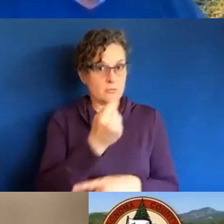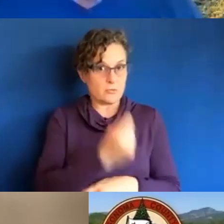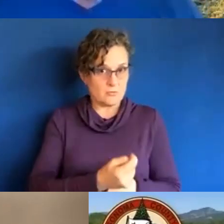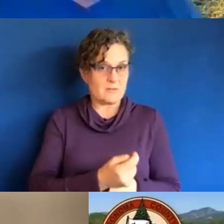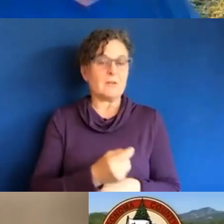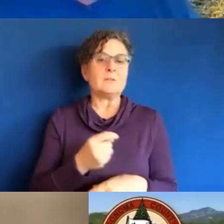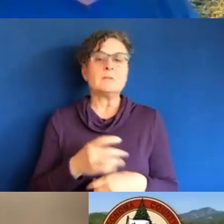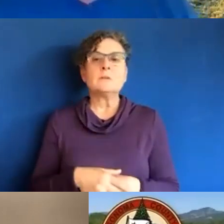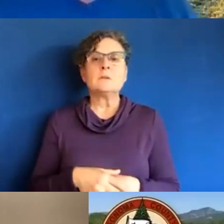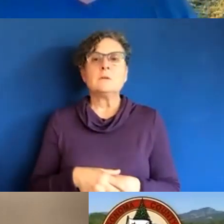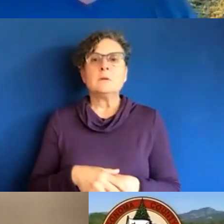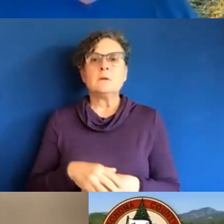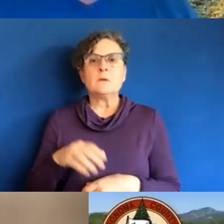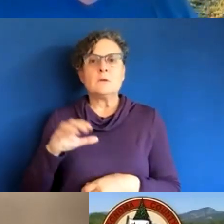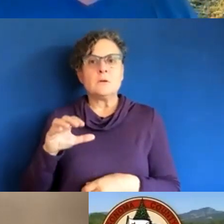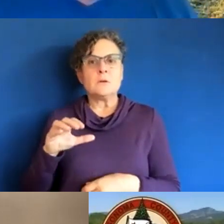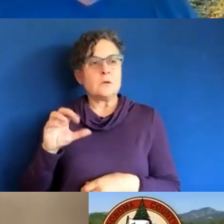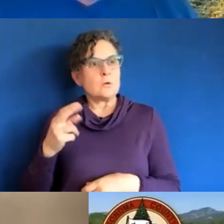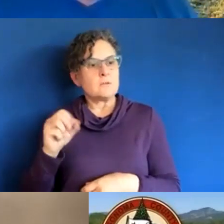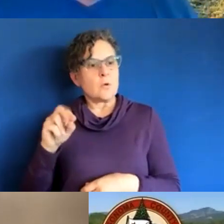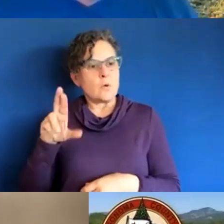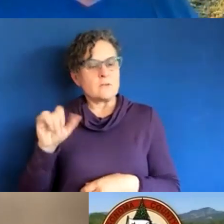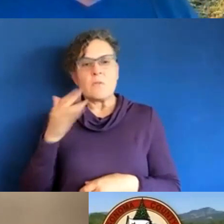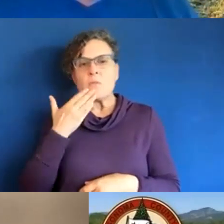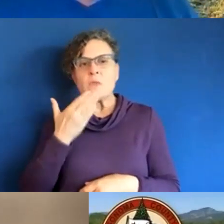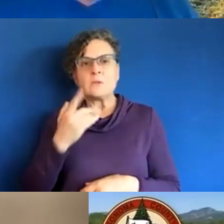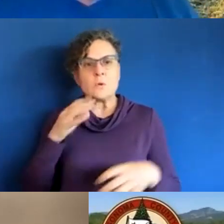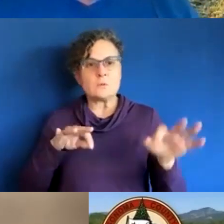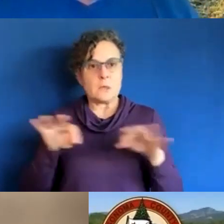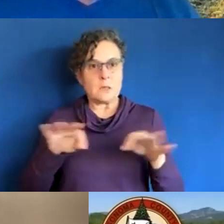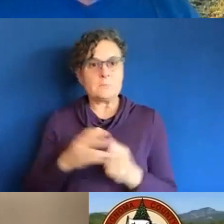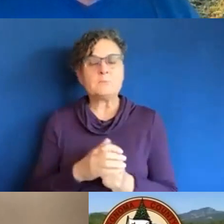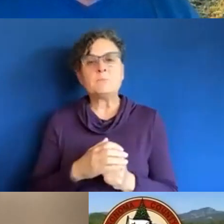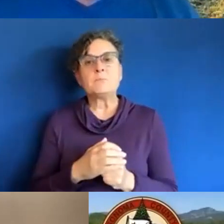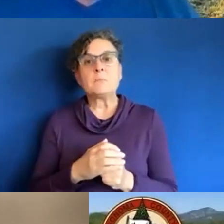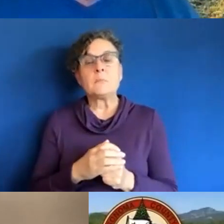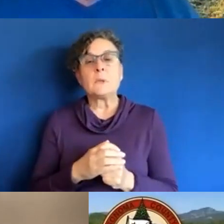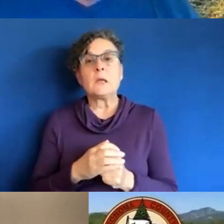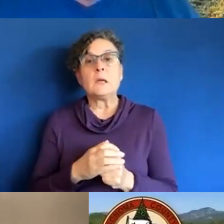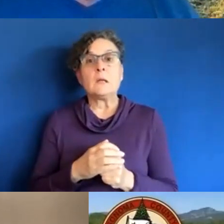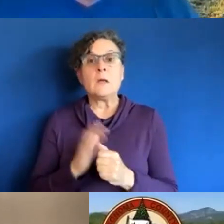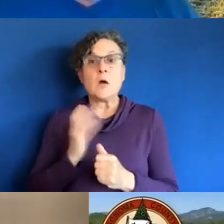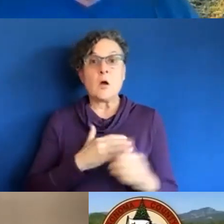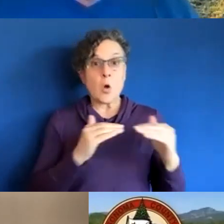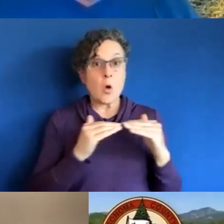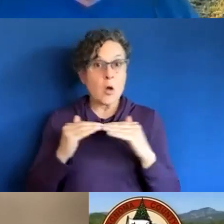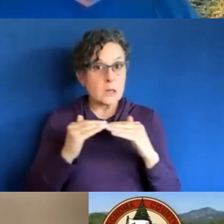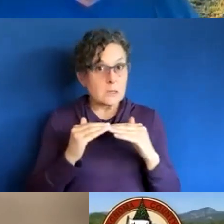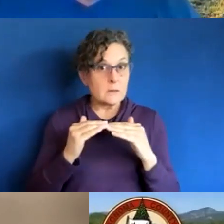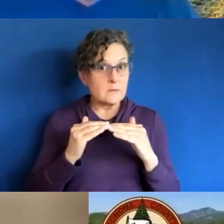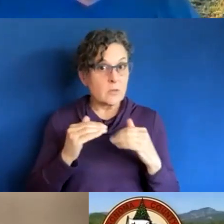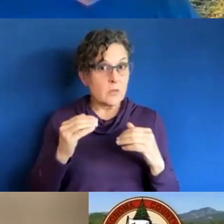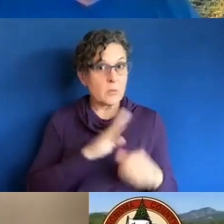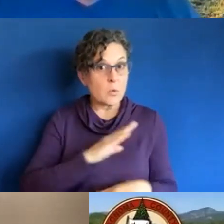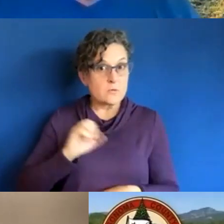I didn't want to leave that question unanswered. Our other colleagues would be here if they could, but it's not the